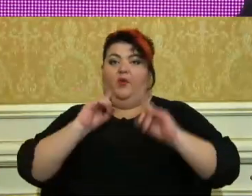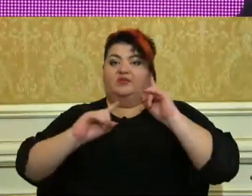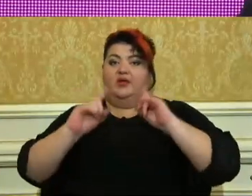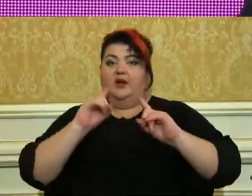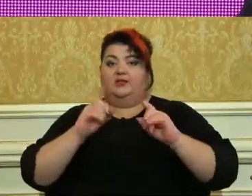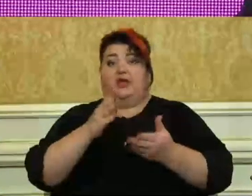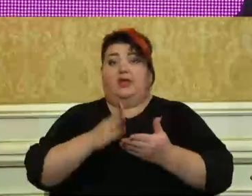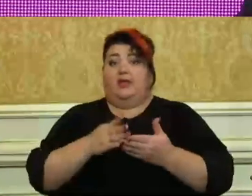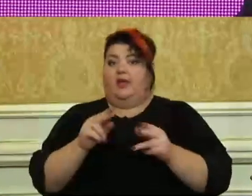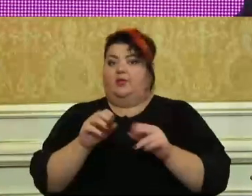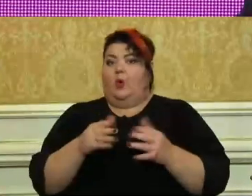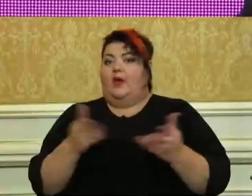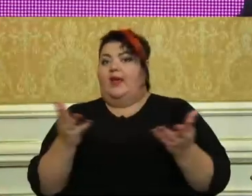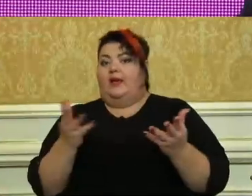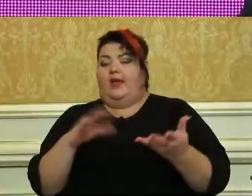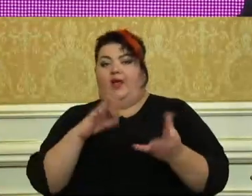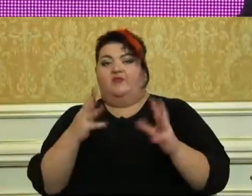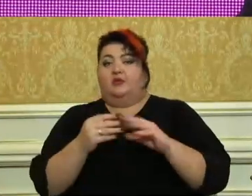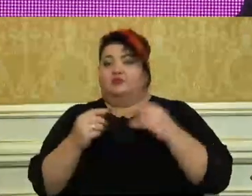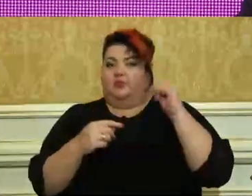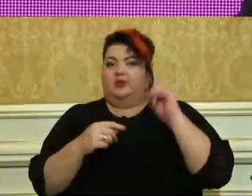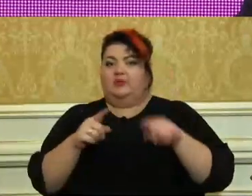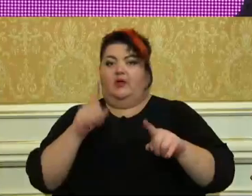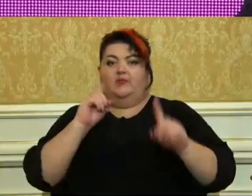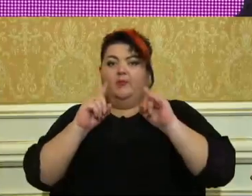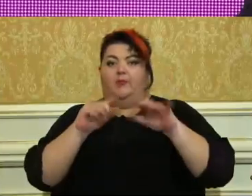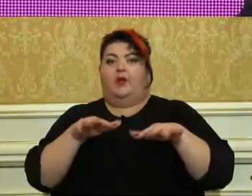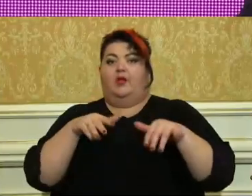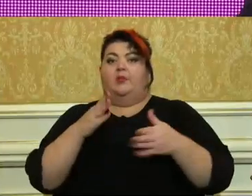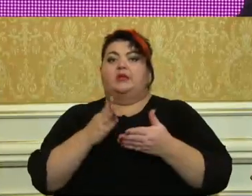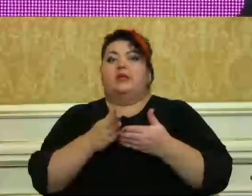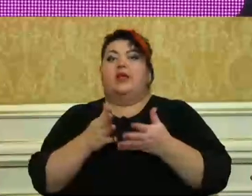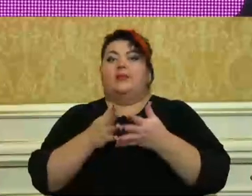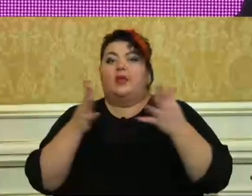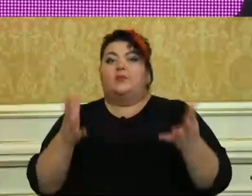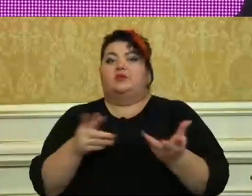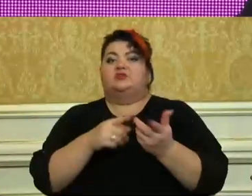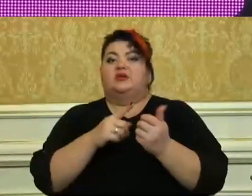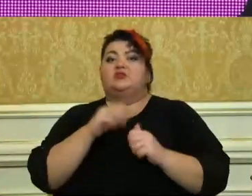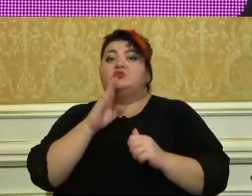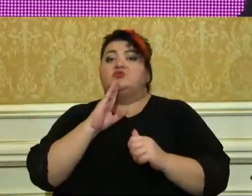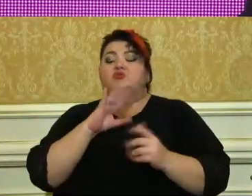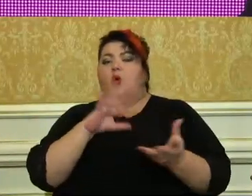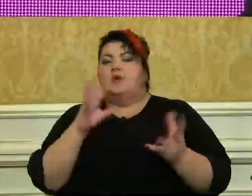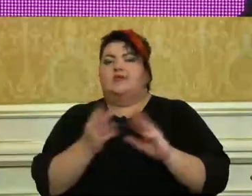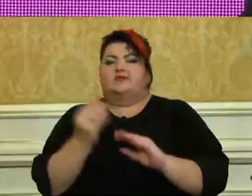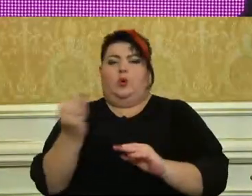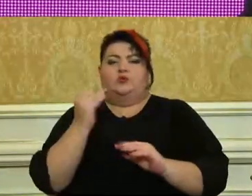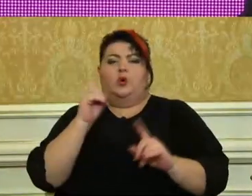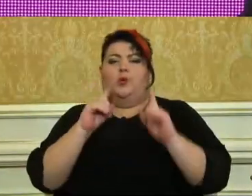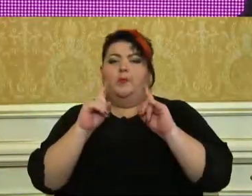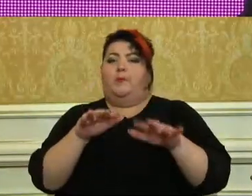what's its features? And we actually know that in this parliament we have the most quantity of